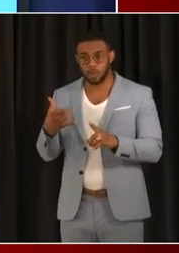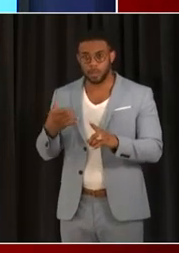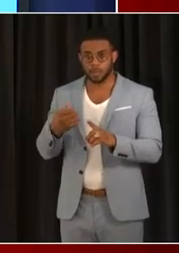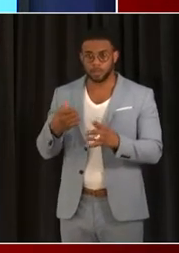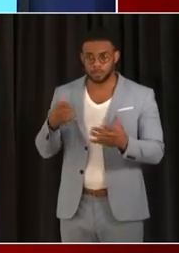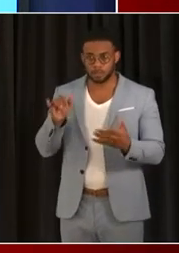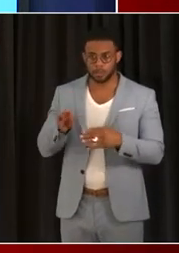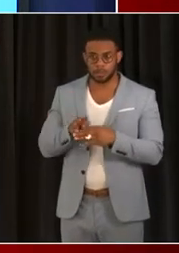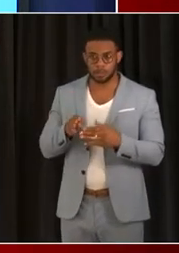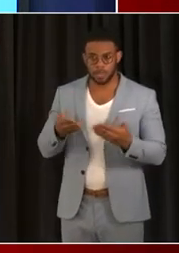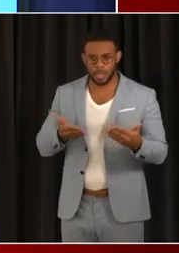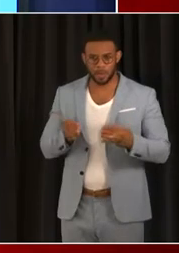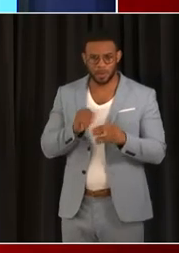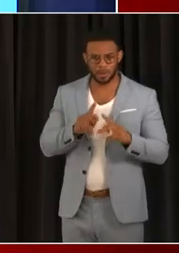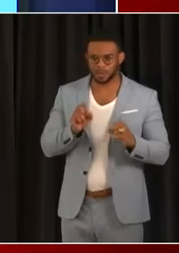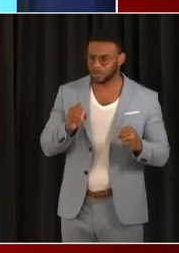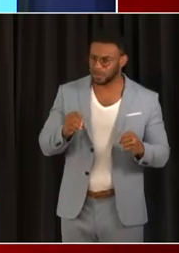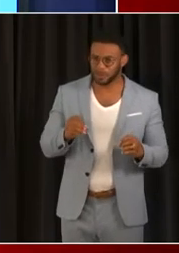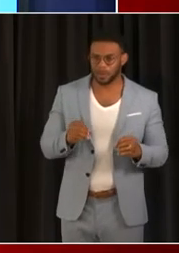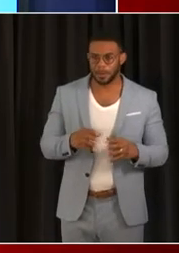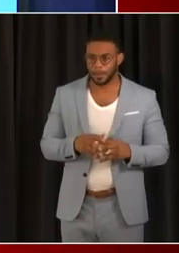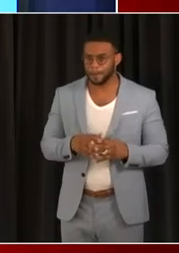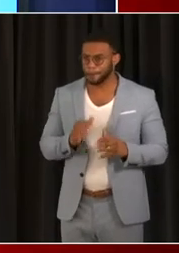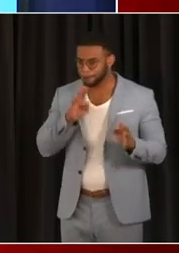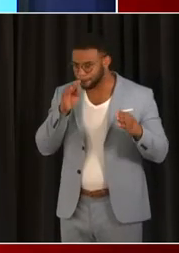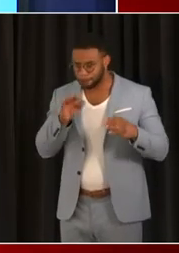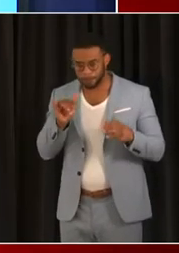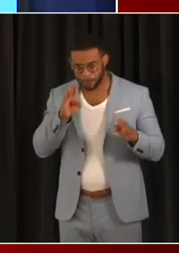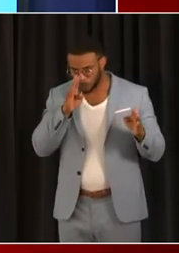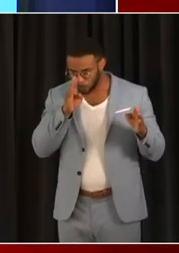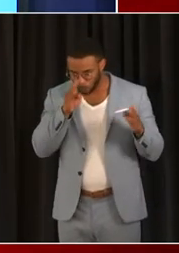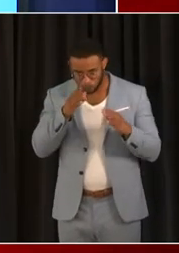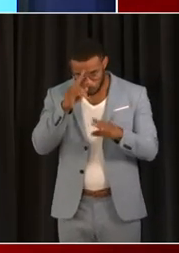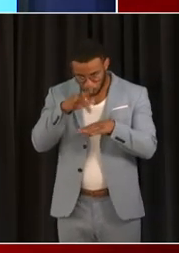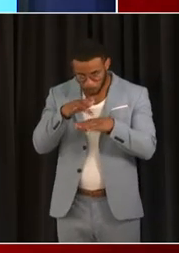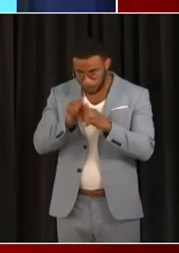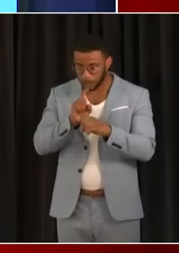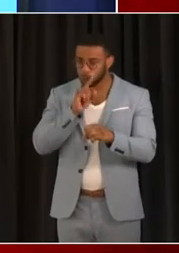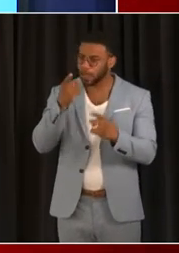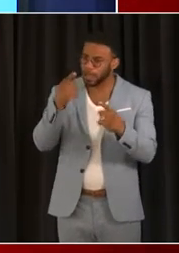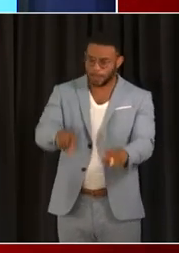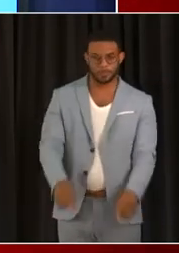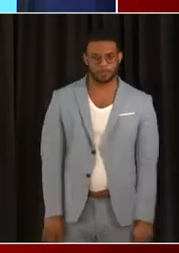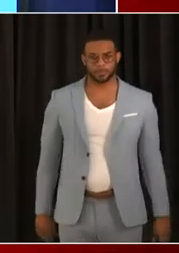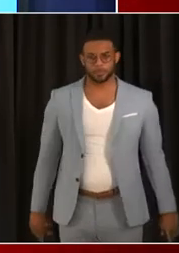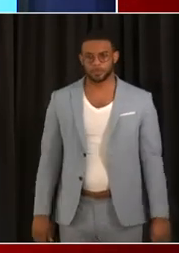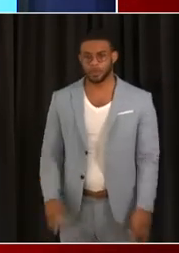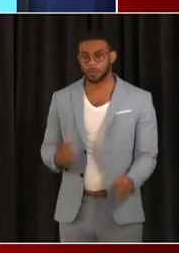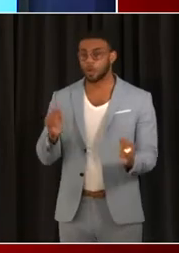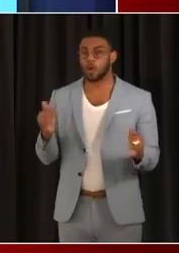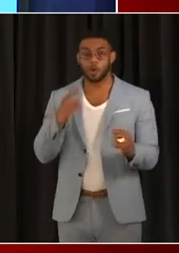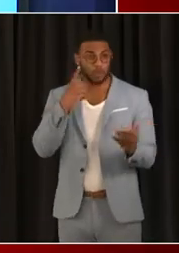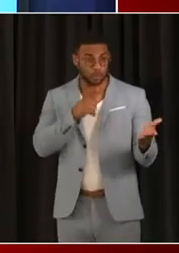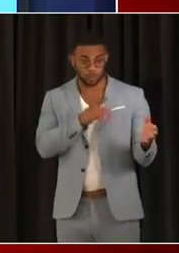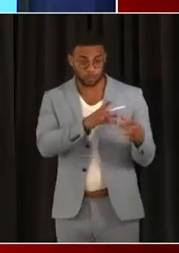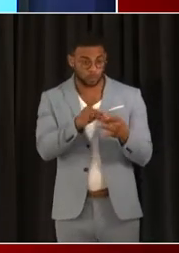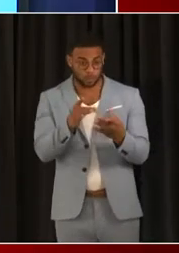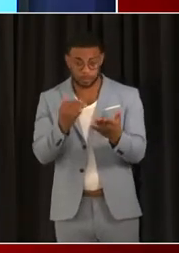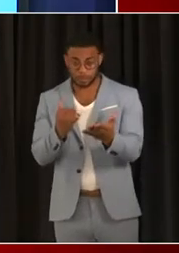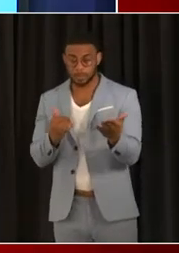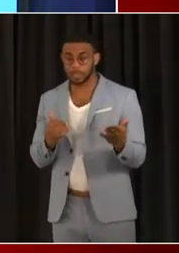and expand that business and hire more people. And so I'm focused like a laser on ensuring that that happens for all the reasons that you all